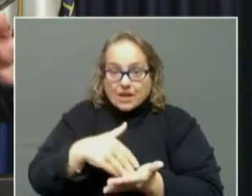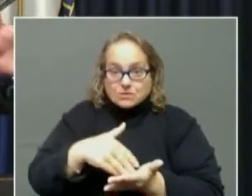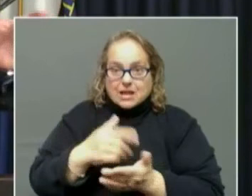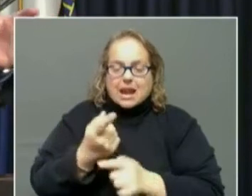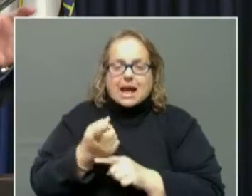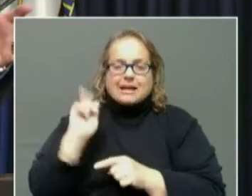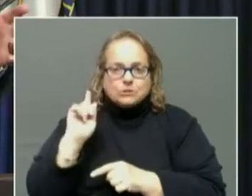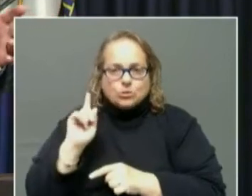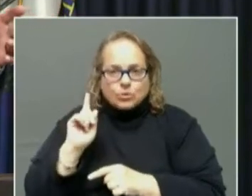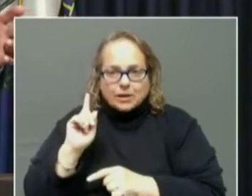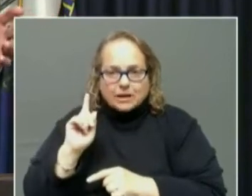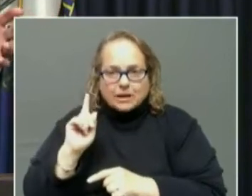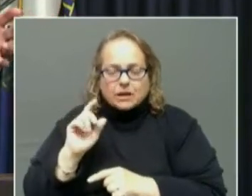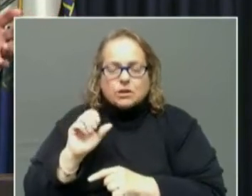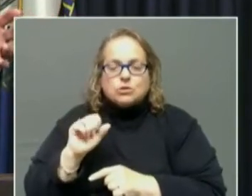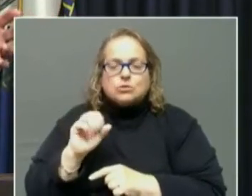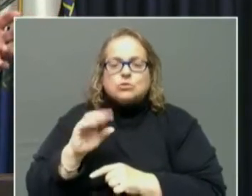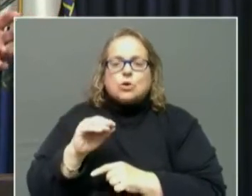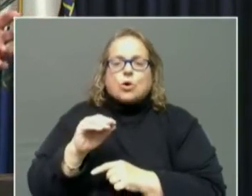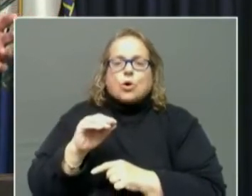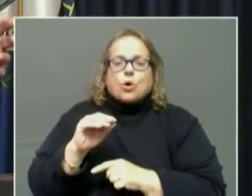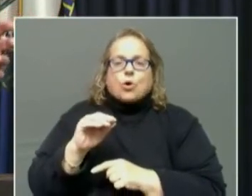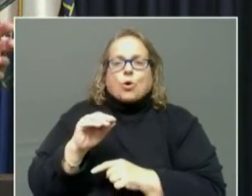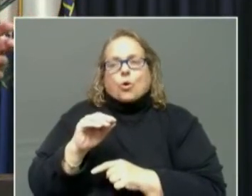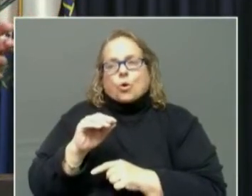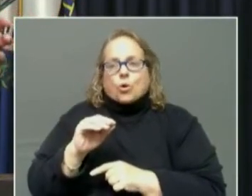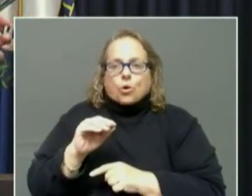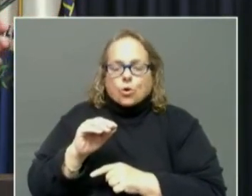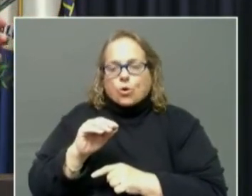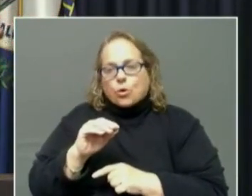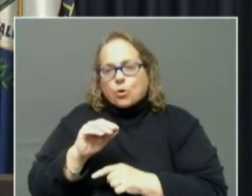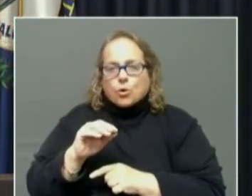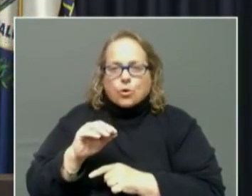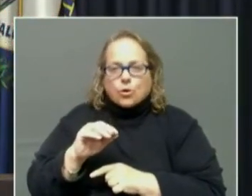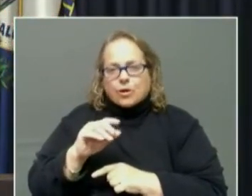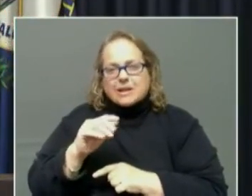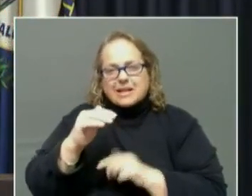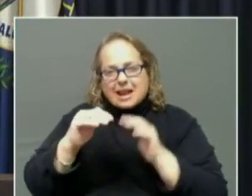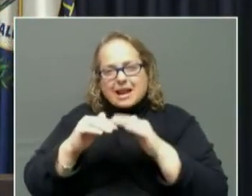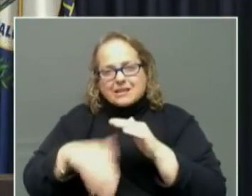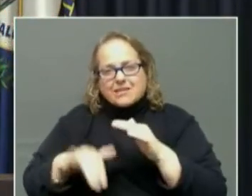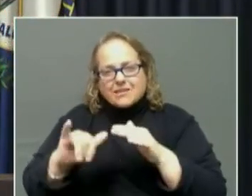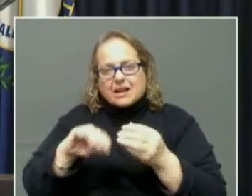week. So you are south of that number. We're probably